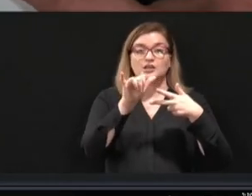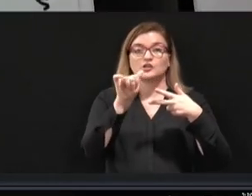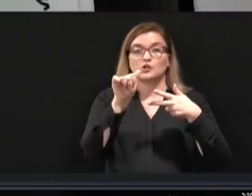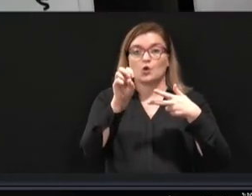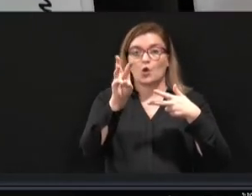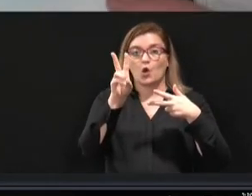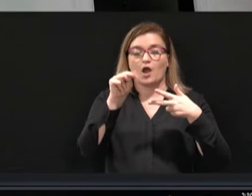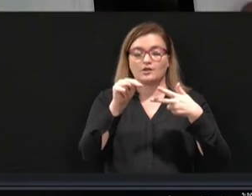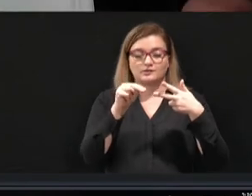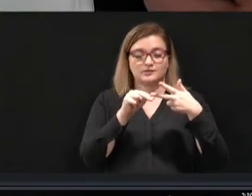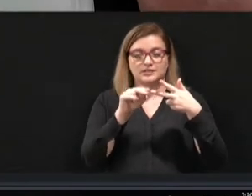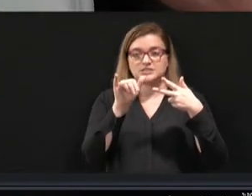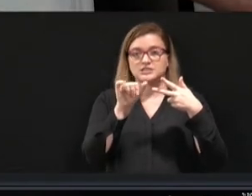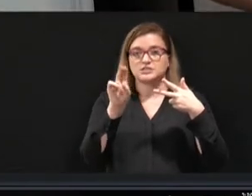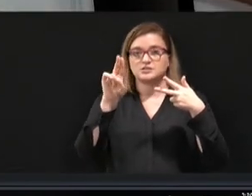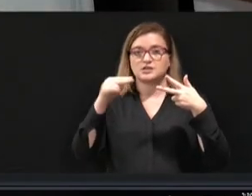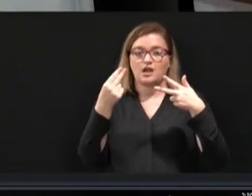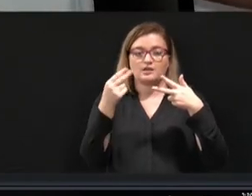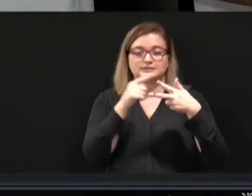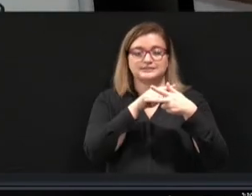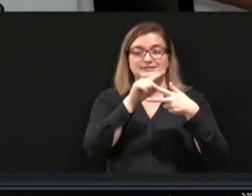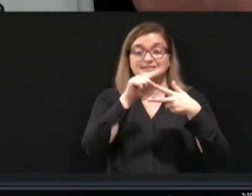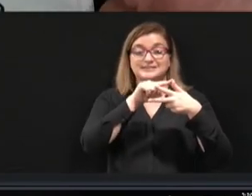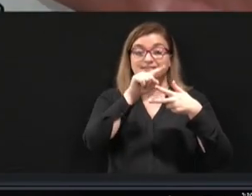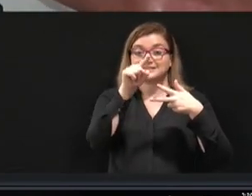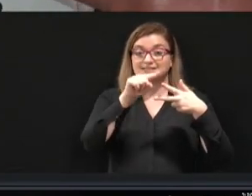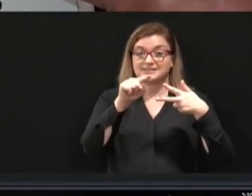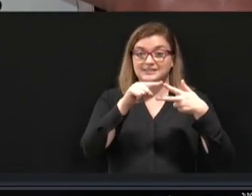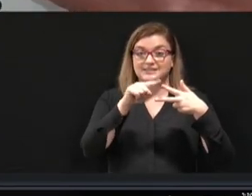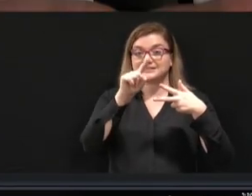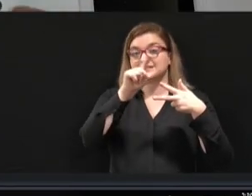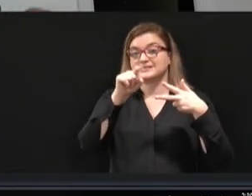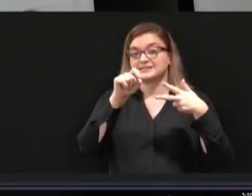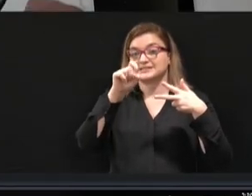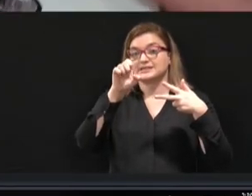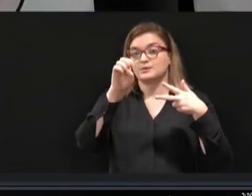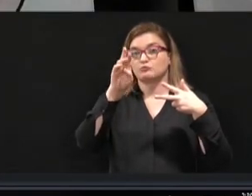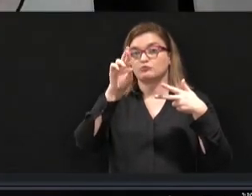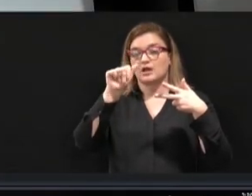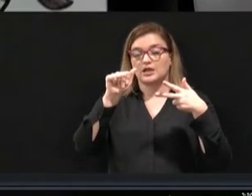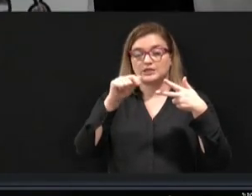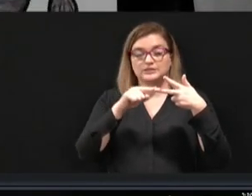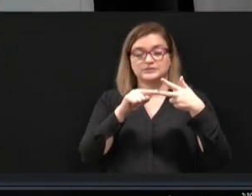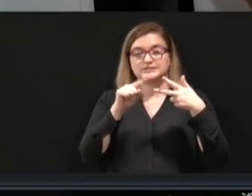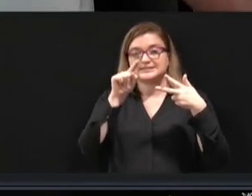yawn. Yeah. Z, zebra, z.